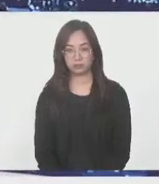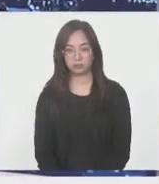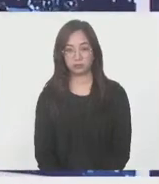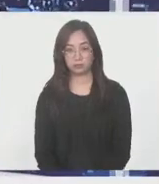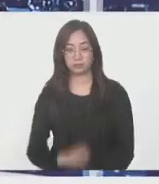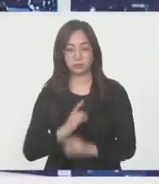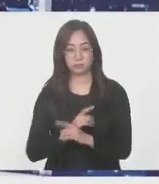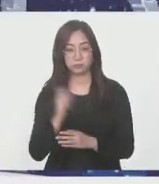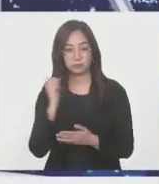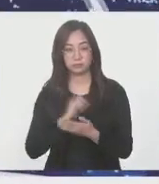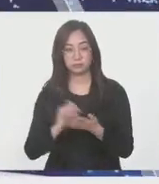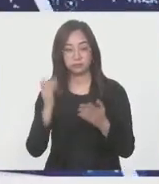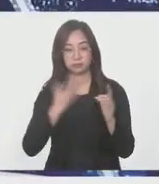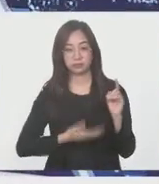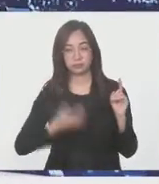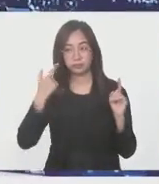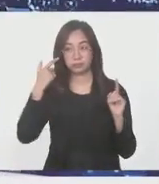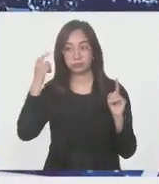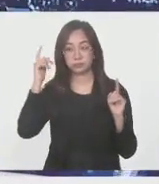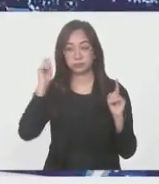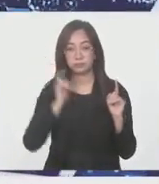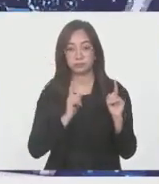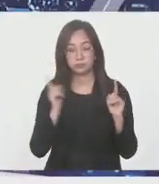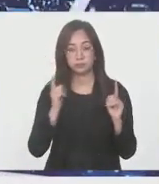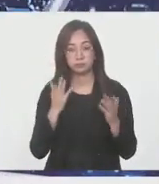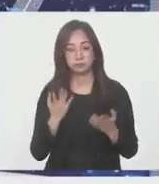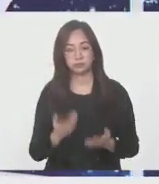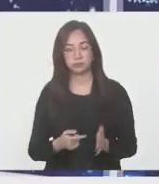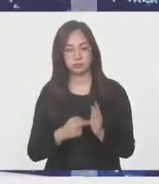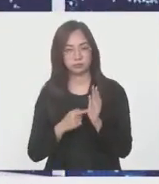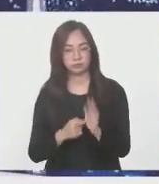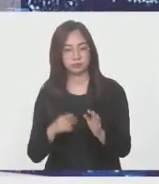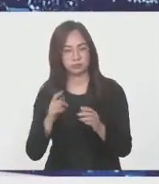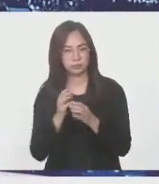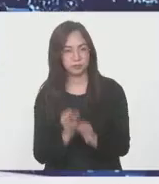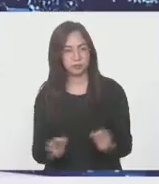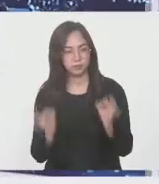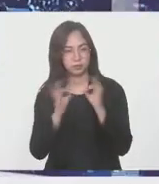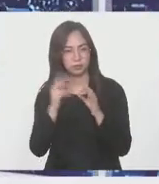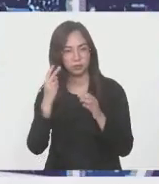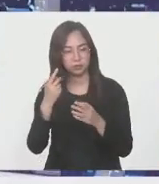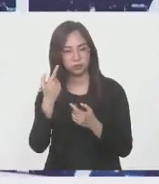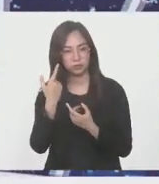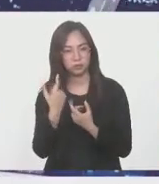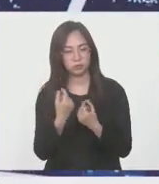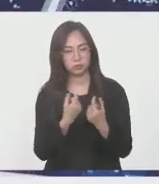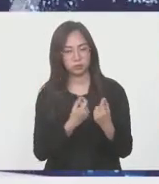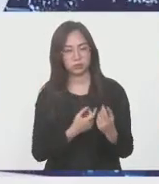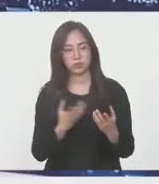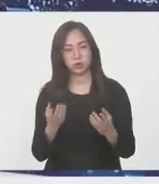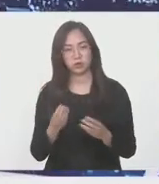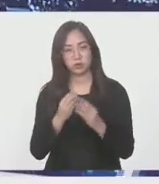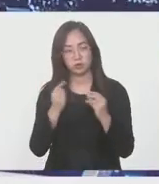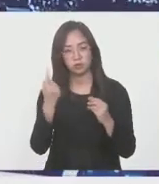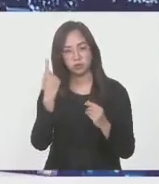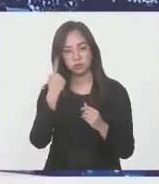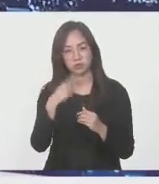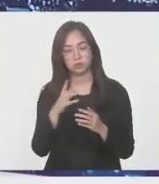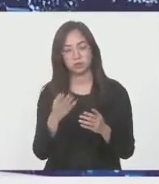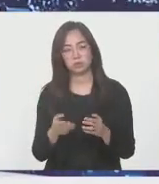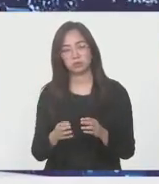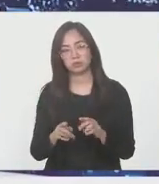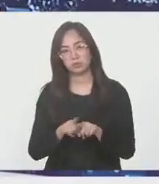Defense Secretary Gilberto Teodoro Jr. has underscored the critical need for implementing sustainable solutions to mitigate the